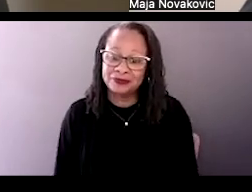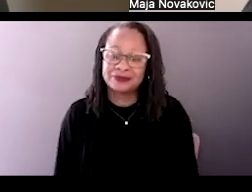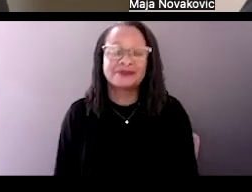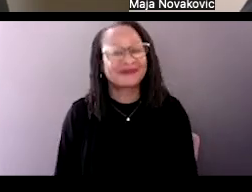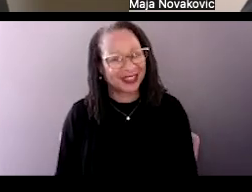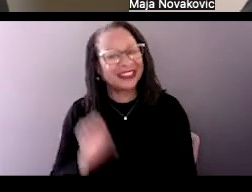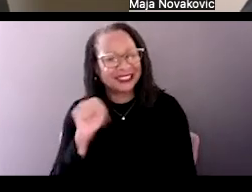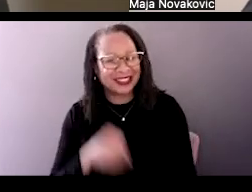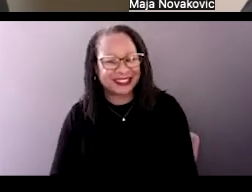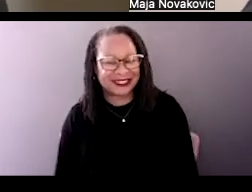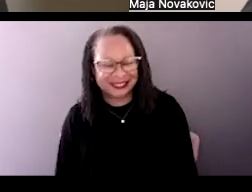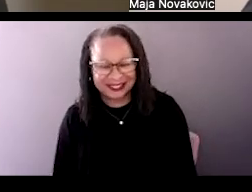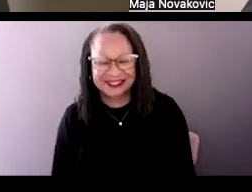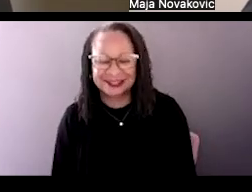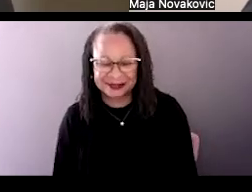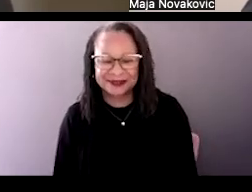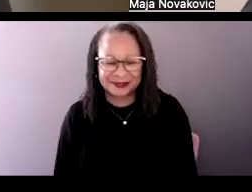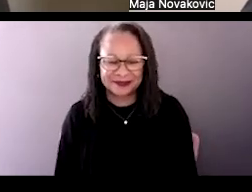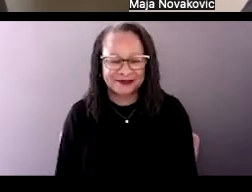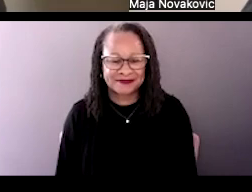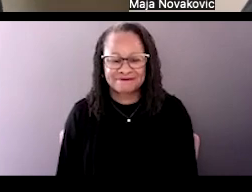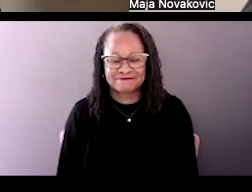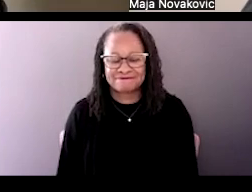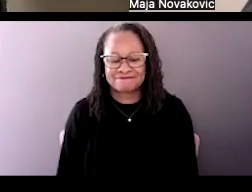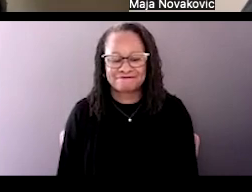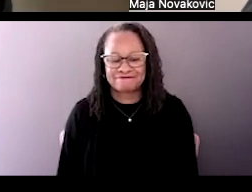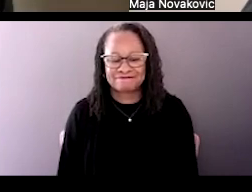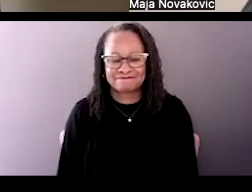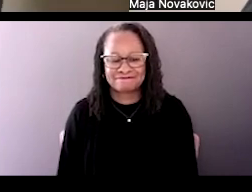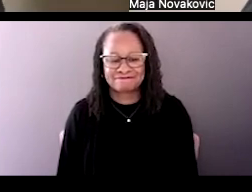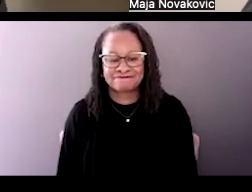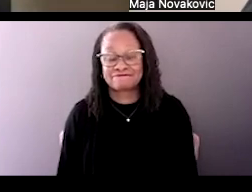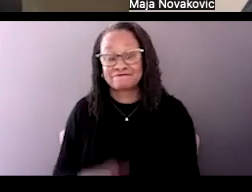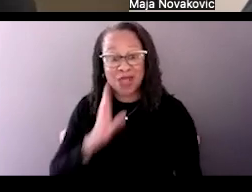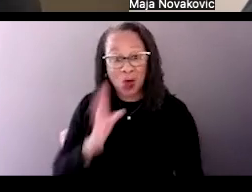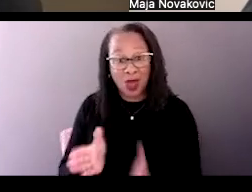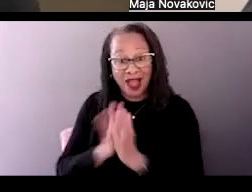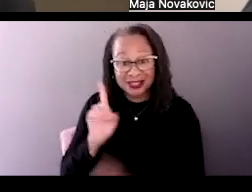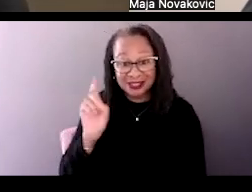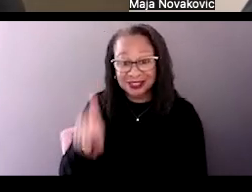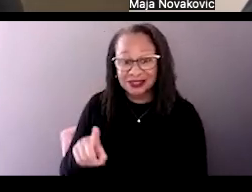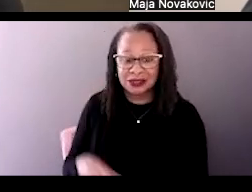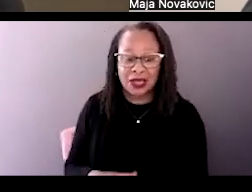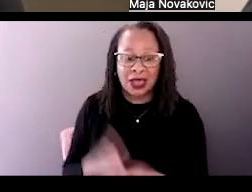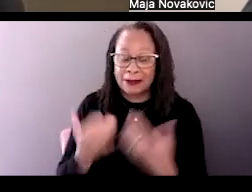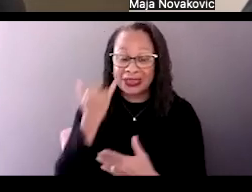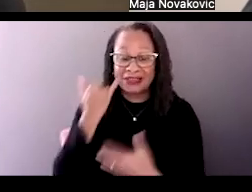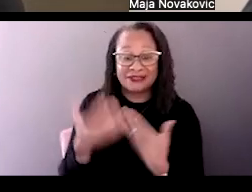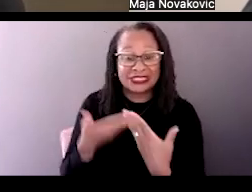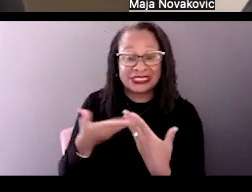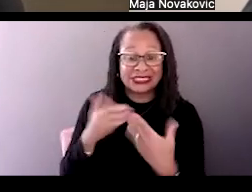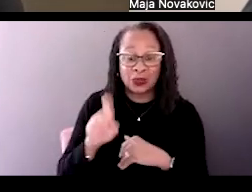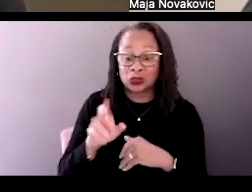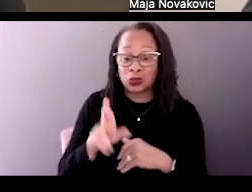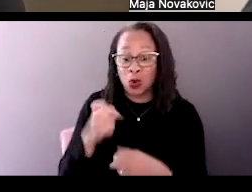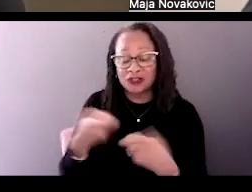yes. Yeah. Yeah. Okay, so now I'm going to ask you, maybe it's an easy question, maybe it's a hard question, but